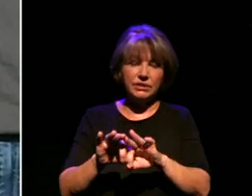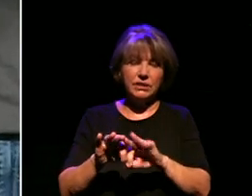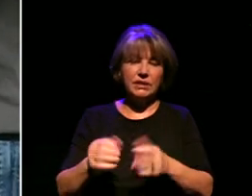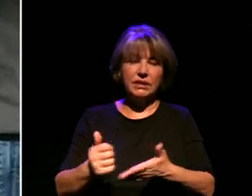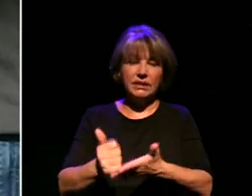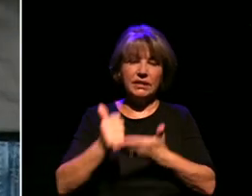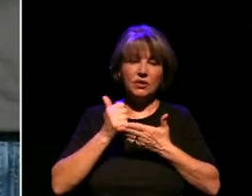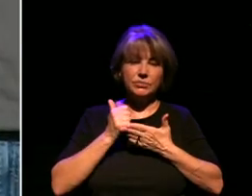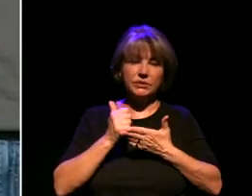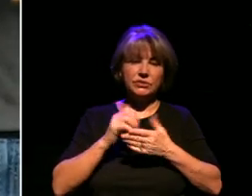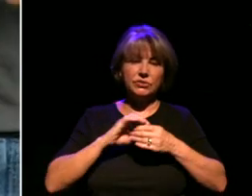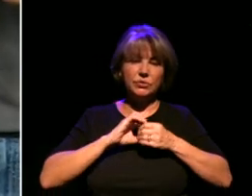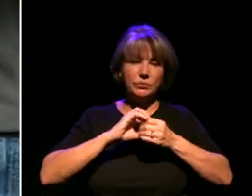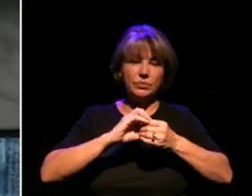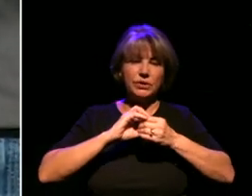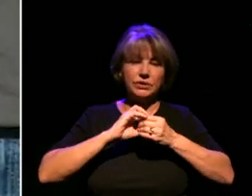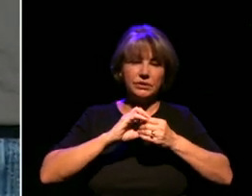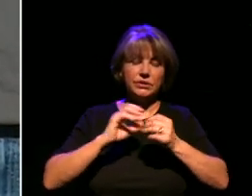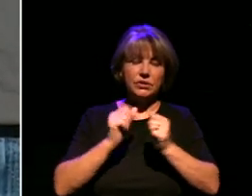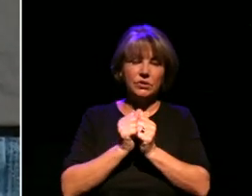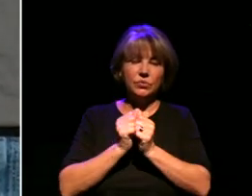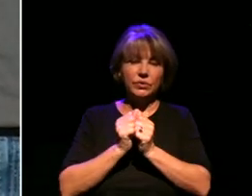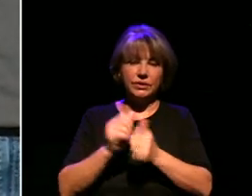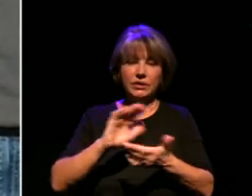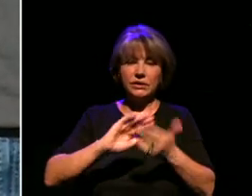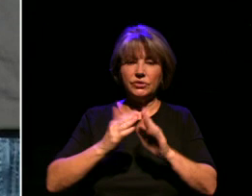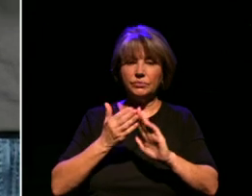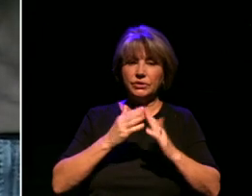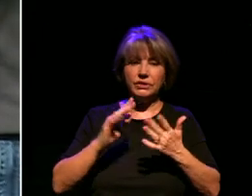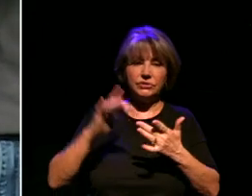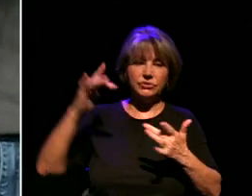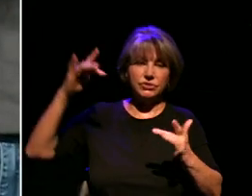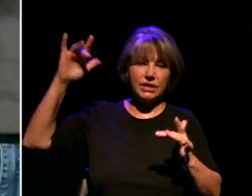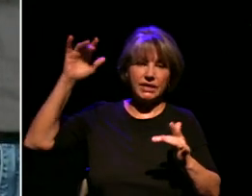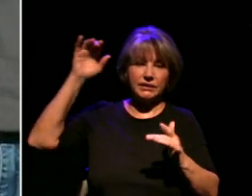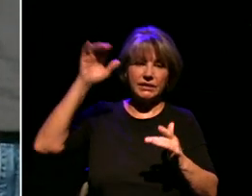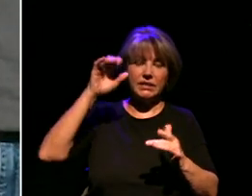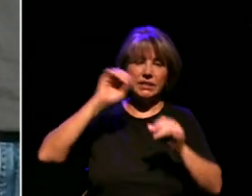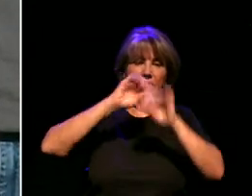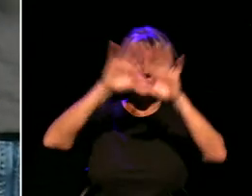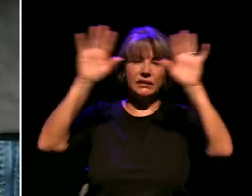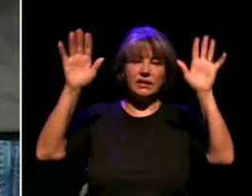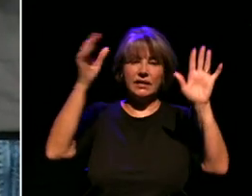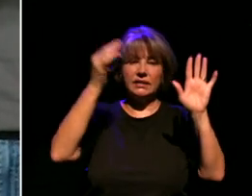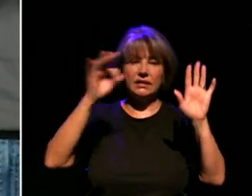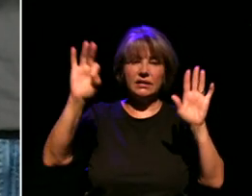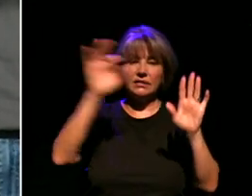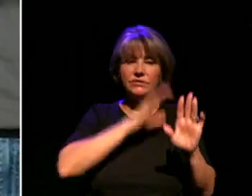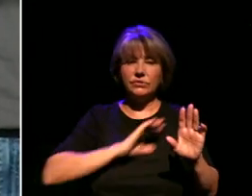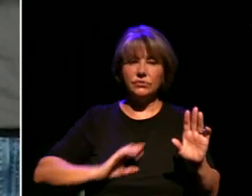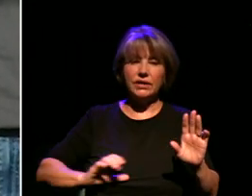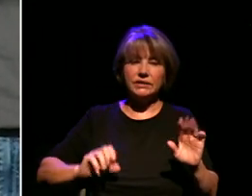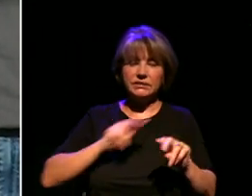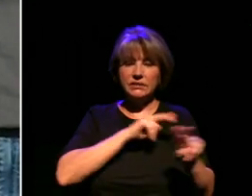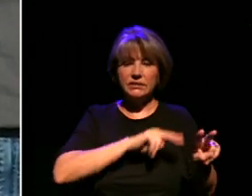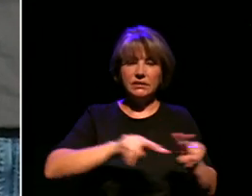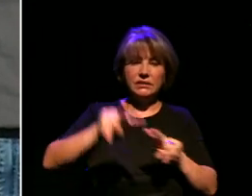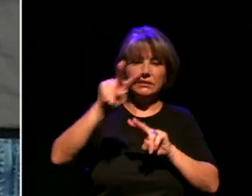us to partner with our community and to shine the light of Christ out into the onlooking